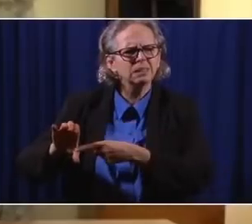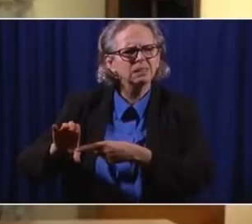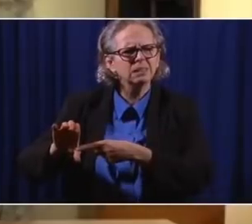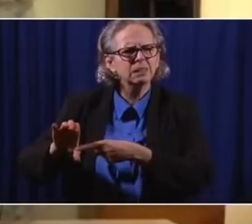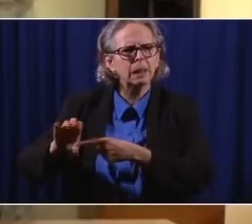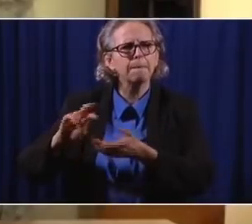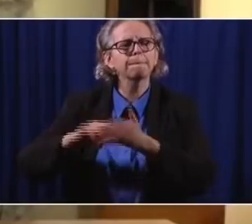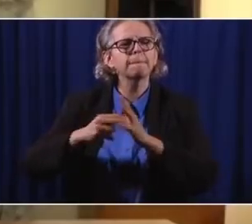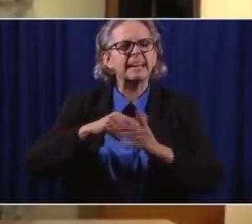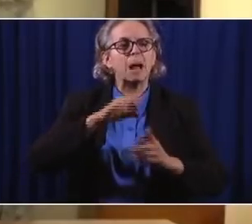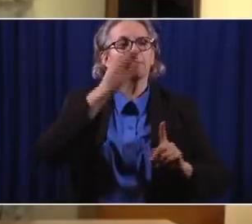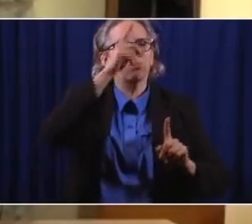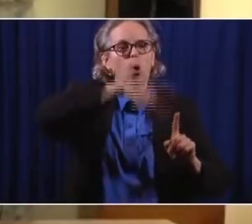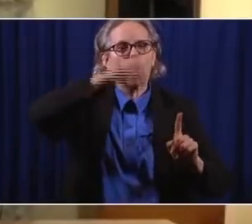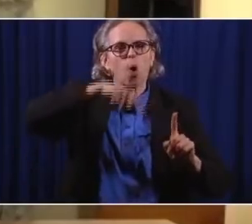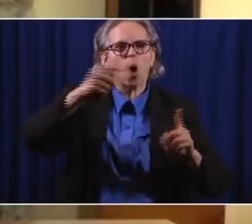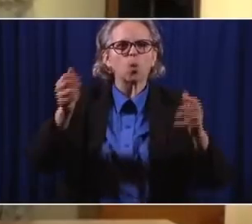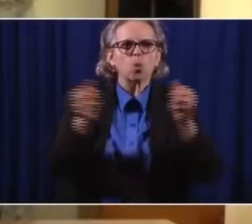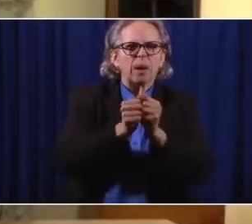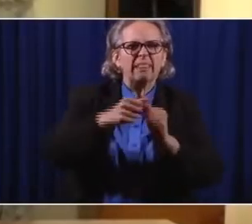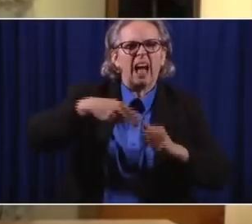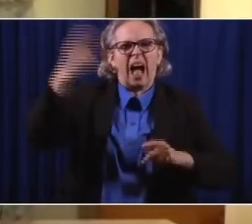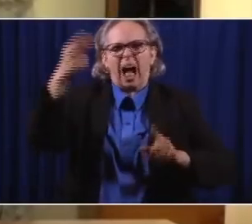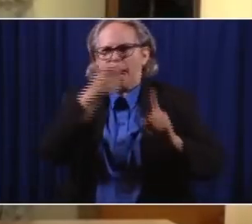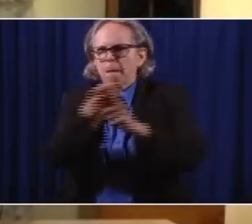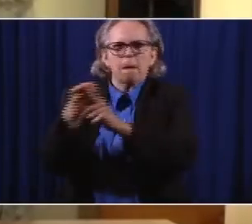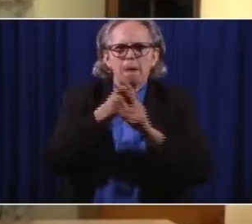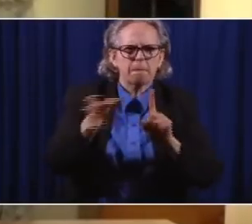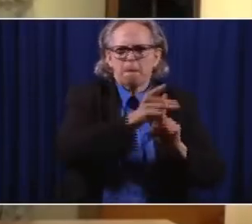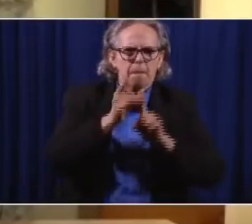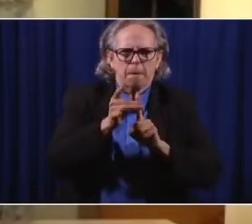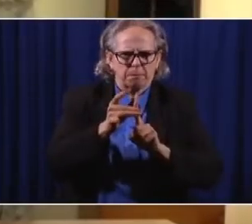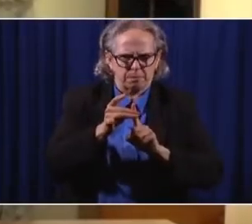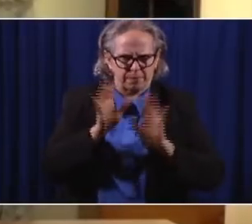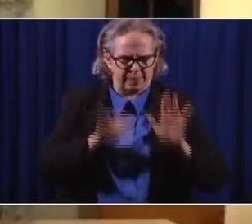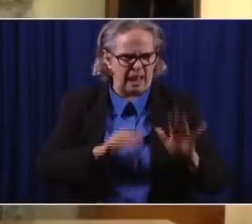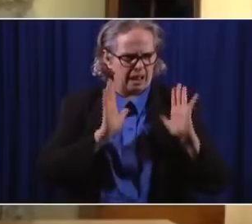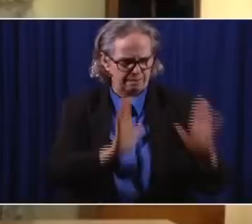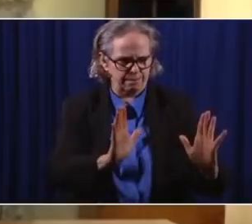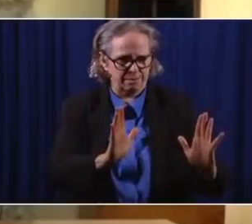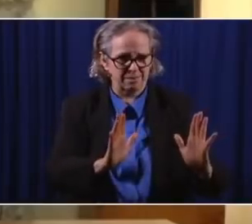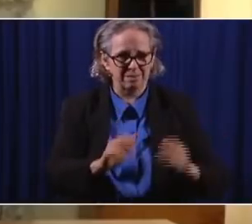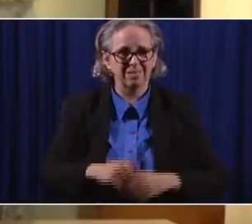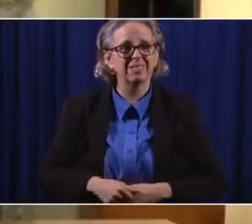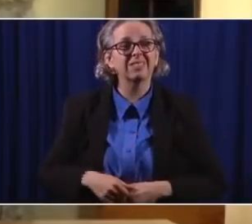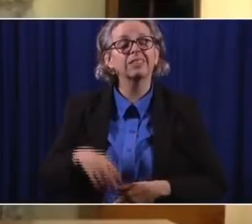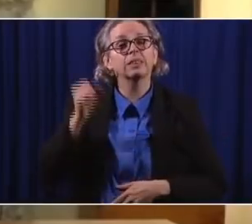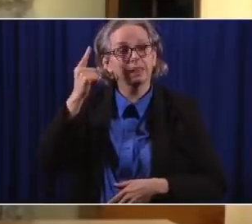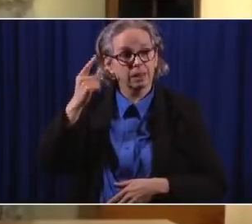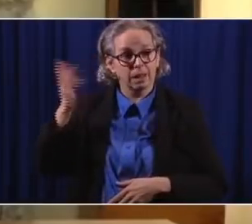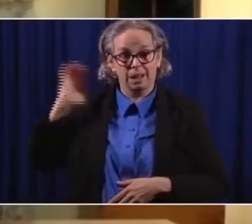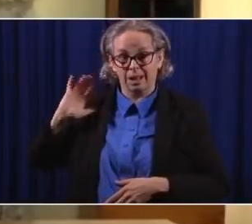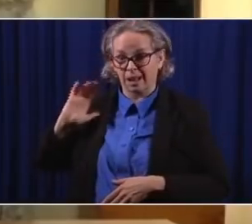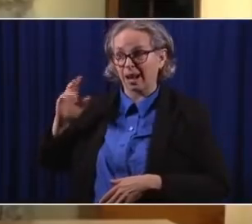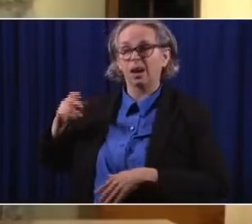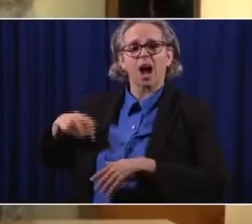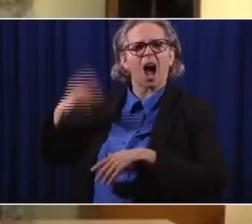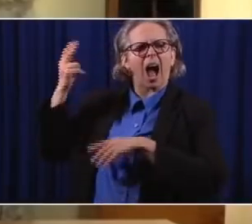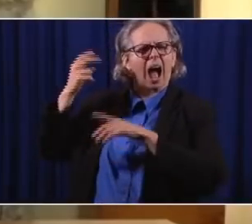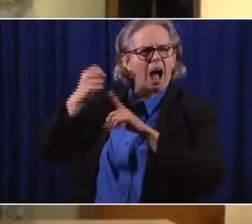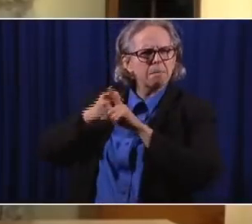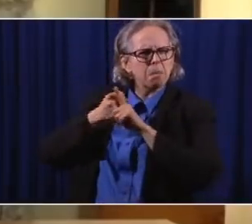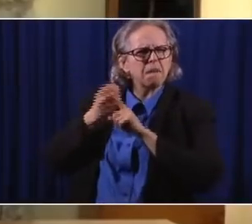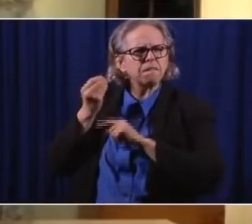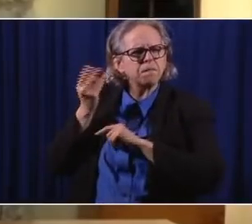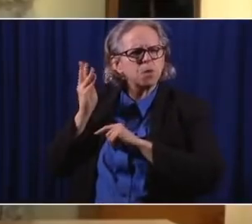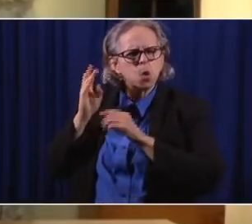incident counties. When this started, we had a handful of counties that were high incidence. And we've gone through this at different